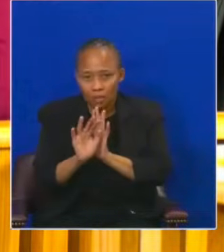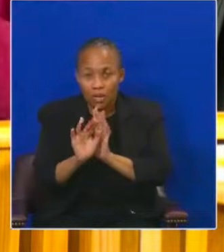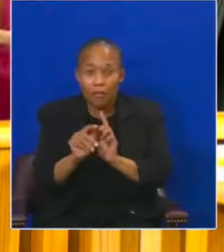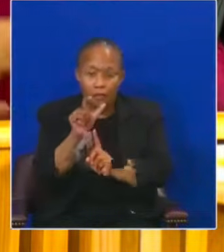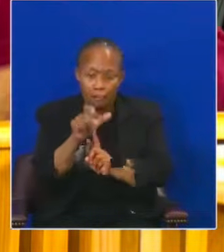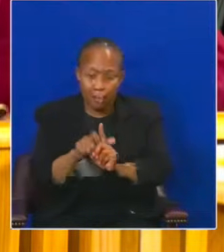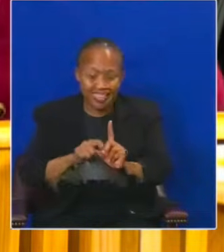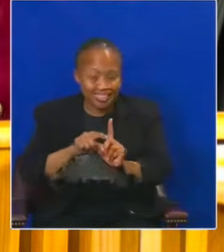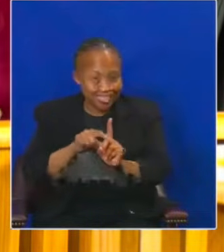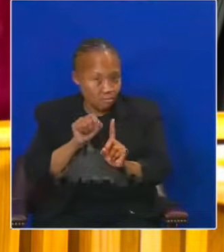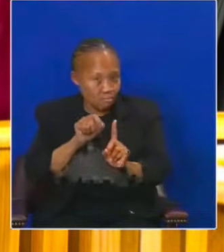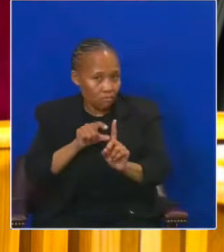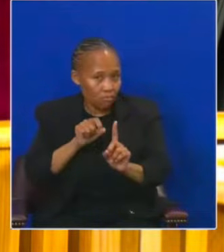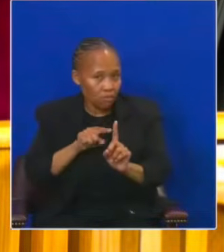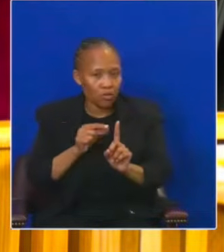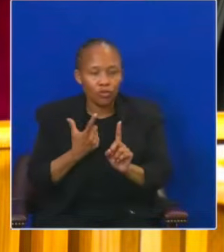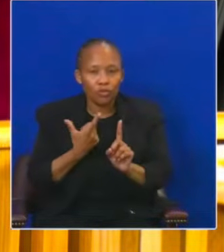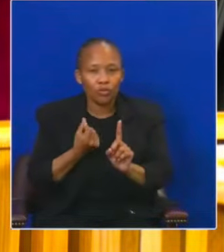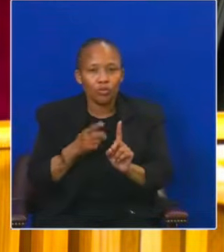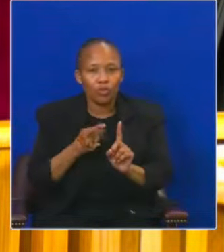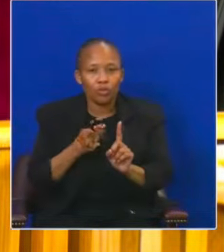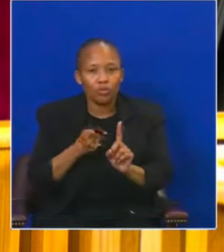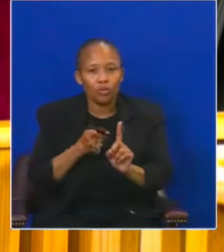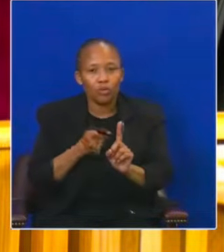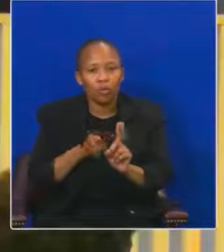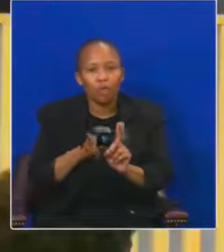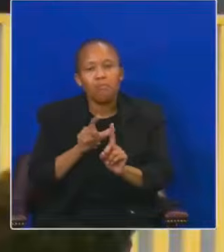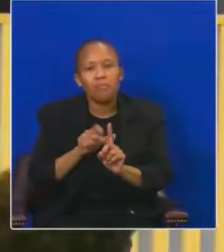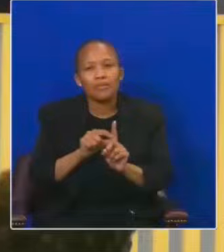responsible for